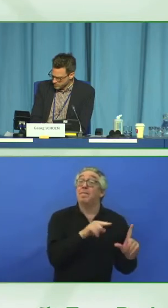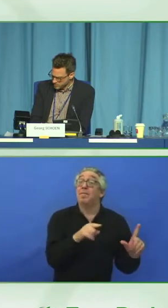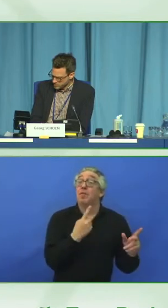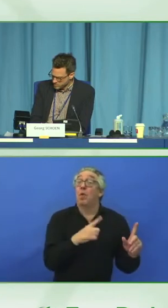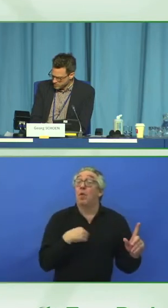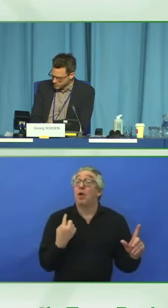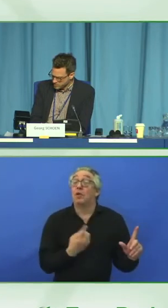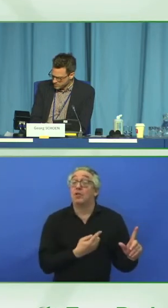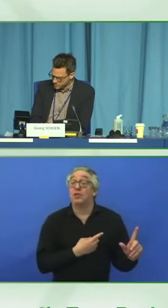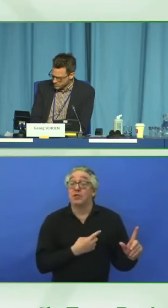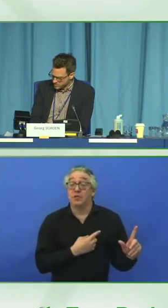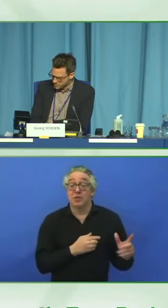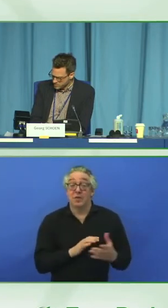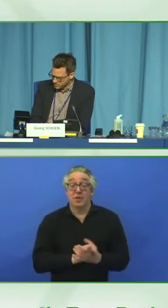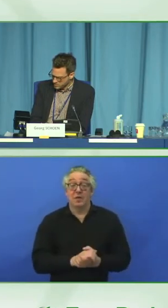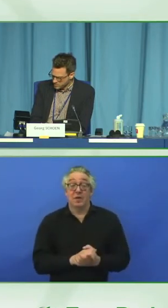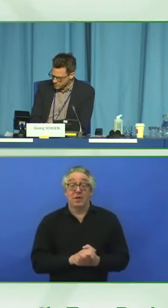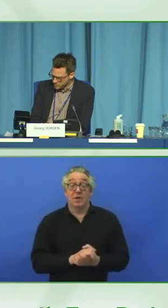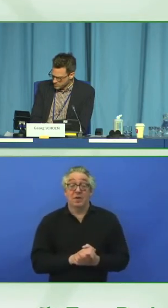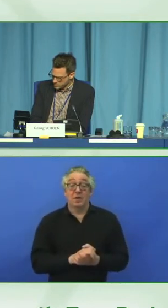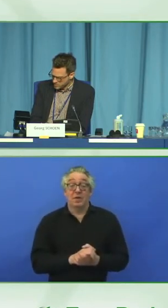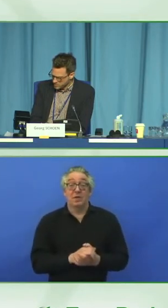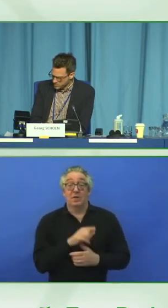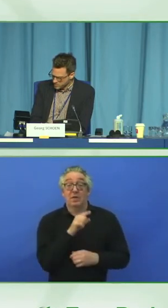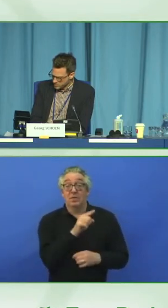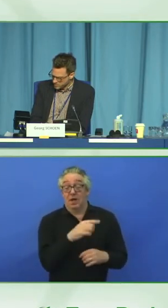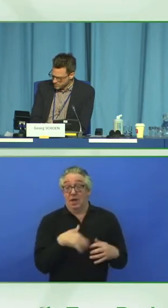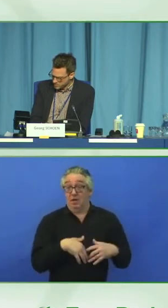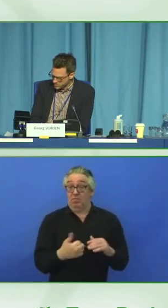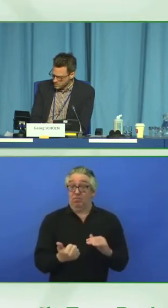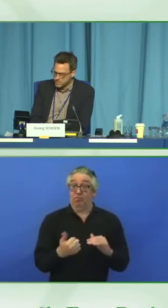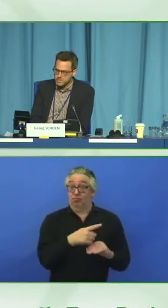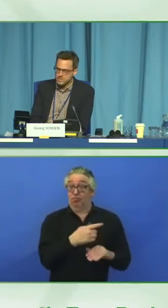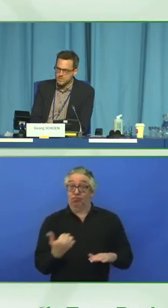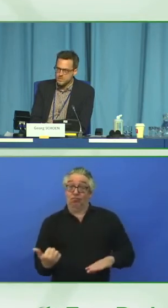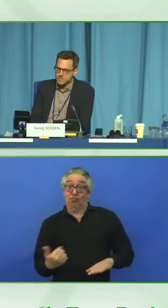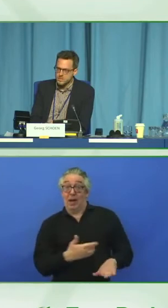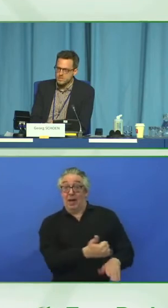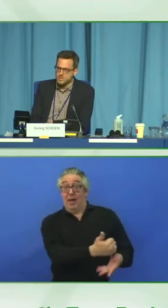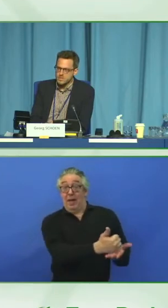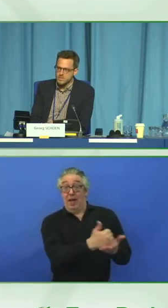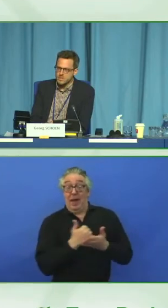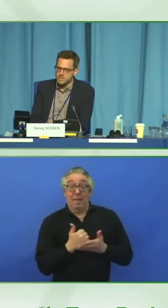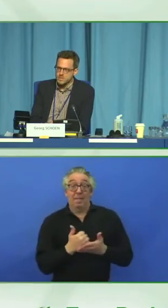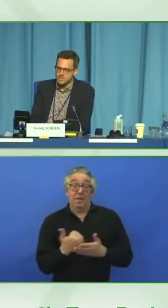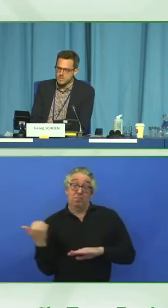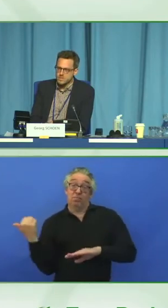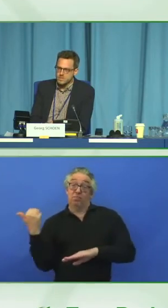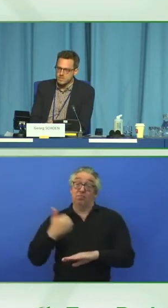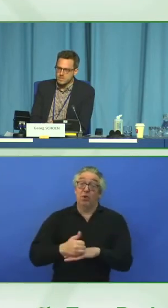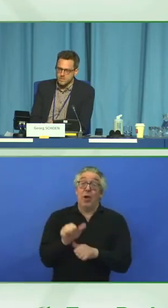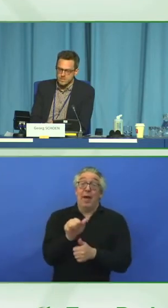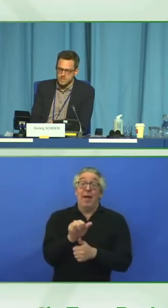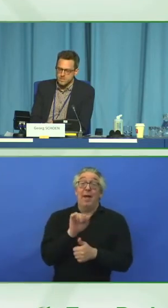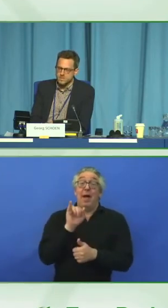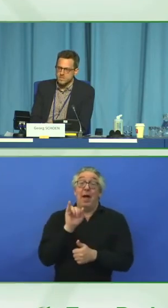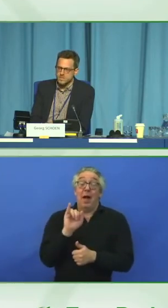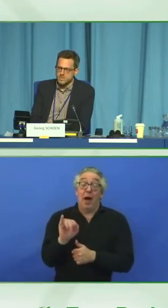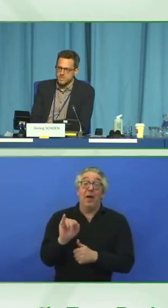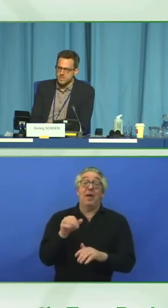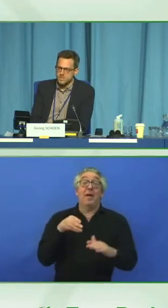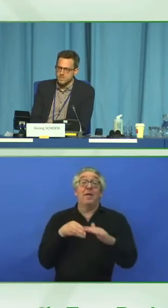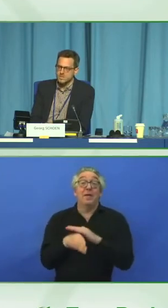AI-triggered accessible job platform for youth with disabilities. So that's, we find an